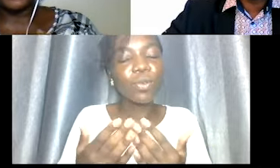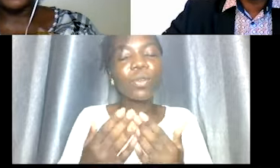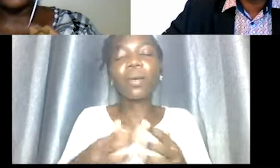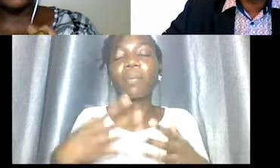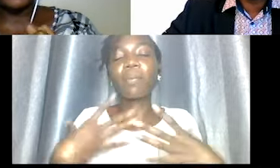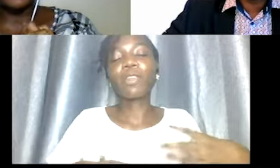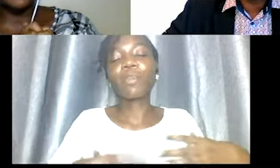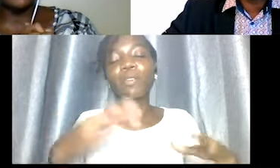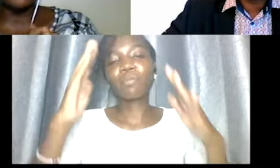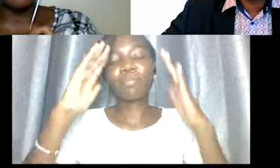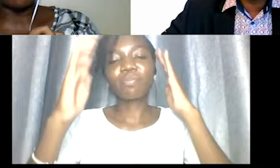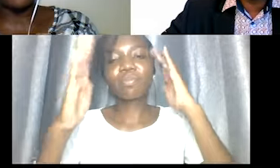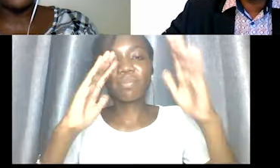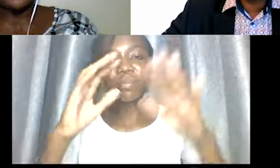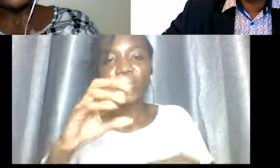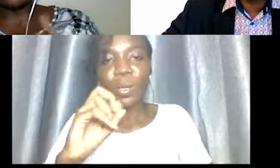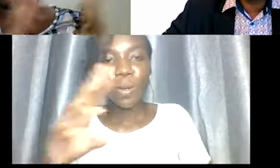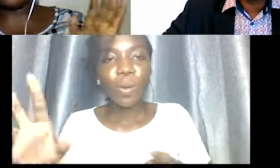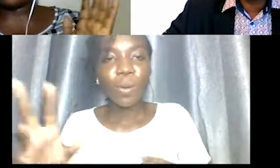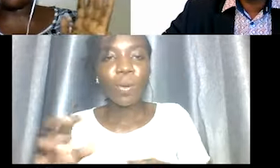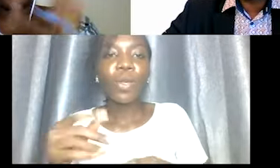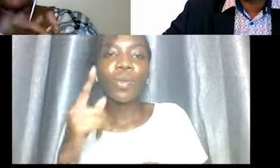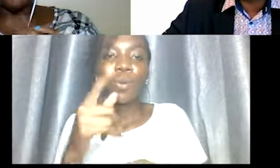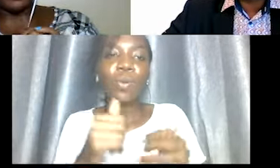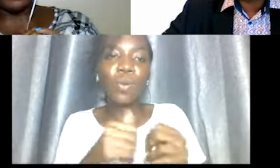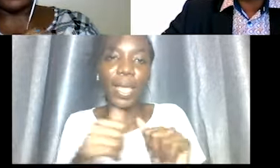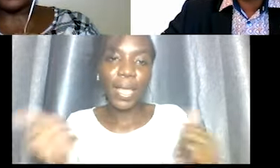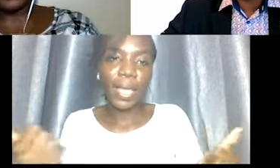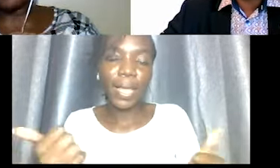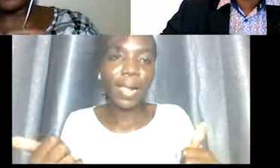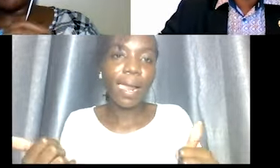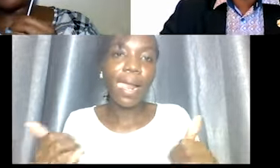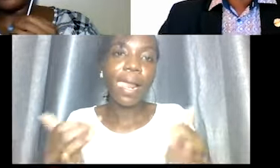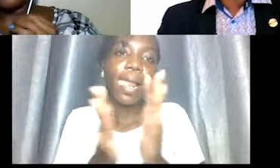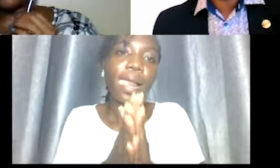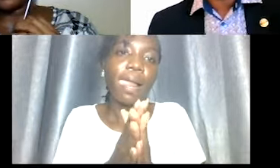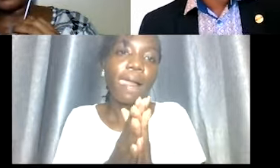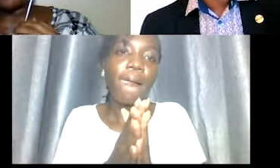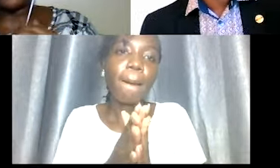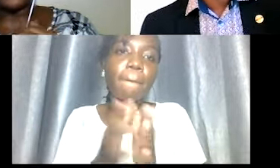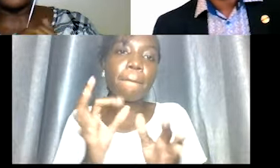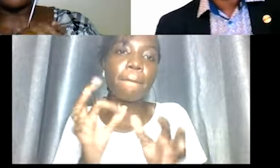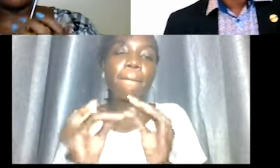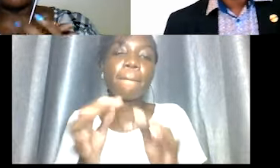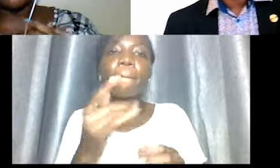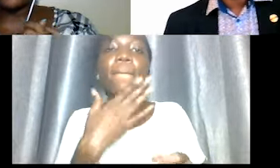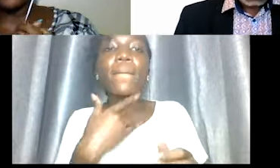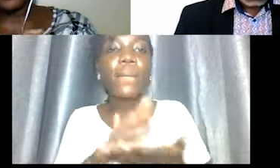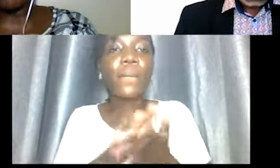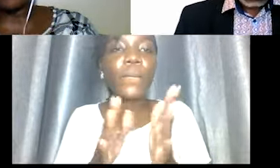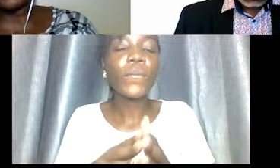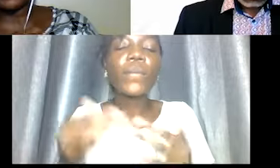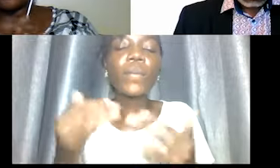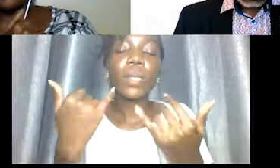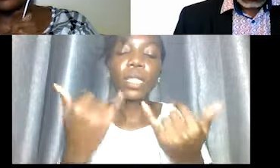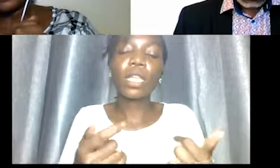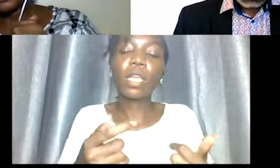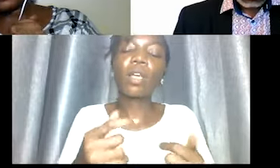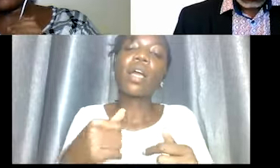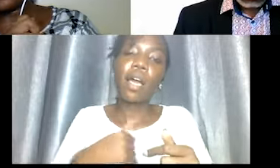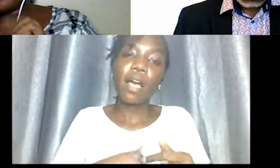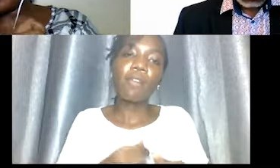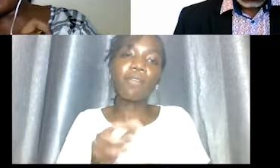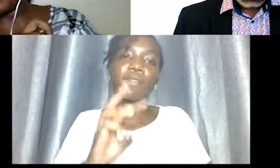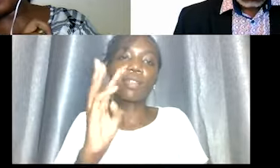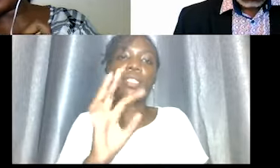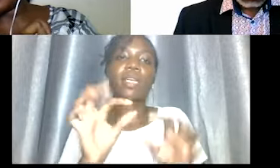are well, and Jacinta is taking care of you. If you want to be kept up to date on what's happening with Atara Solutions, we have a WhatsApp group. I